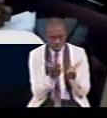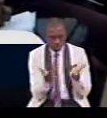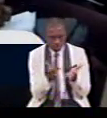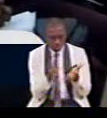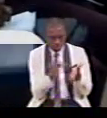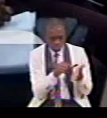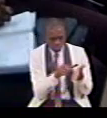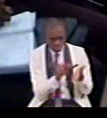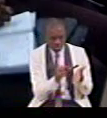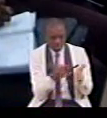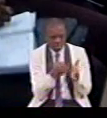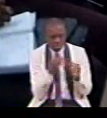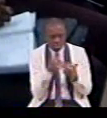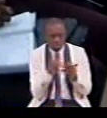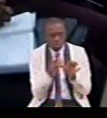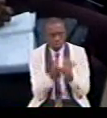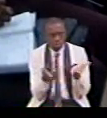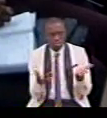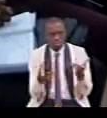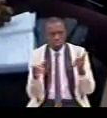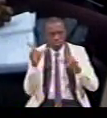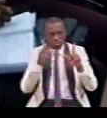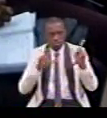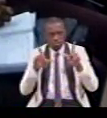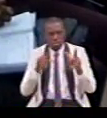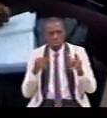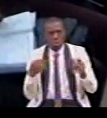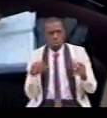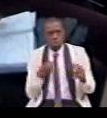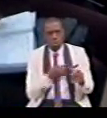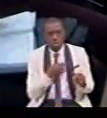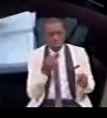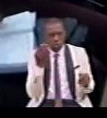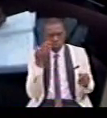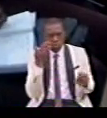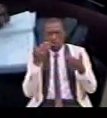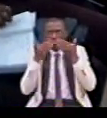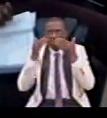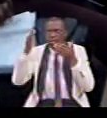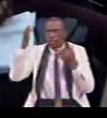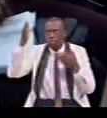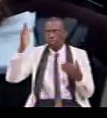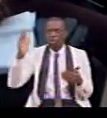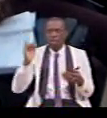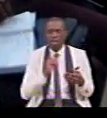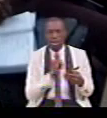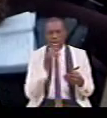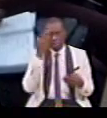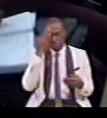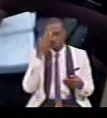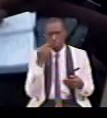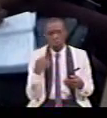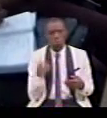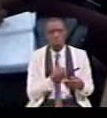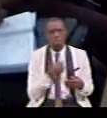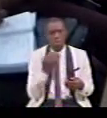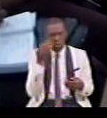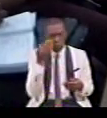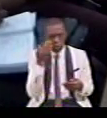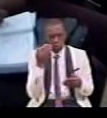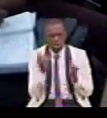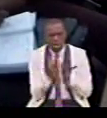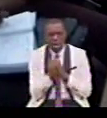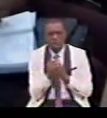Bible we know thank God I know we know that whosoever is born of